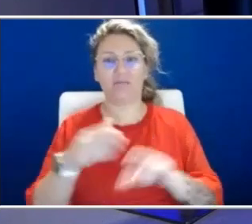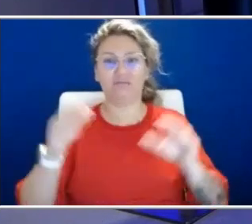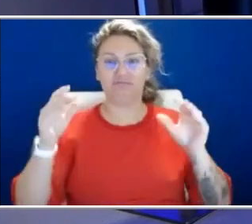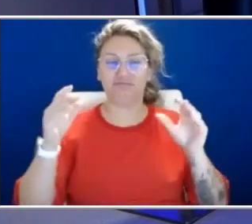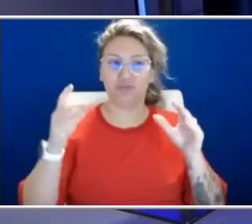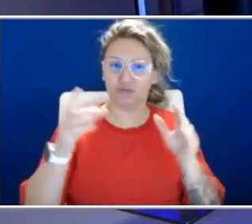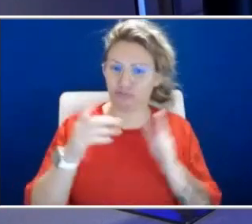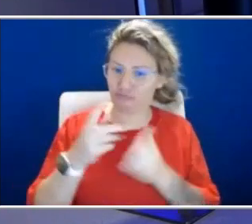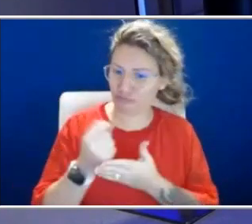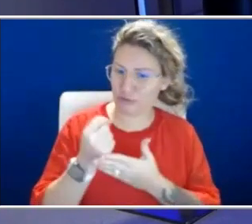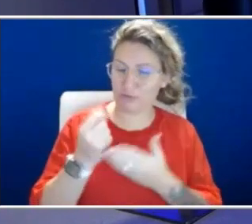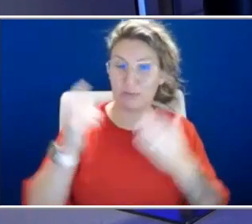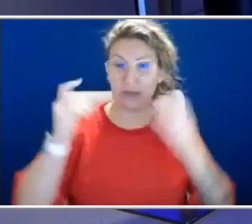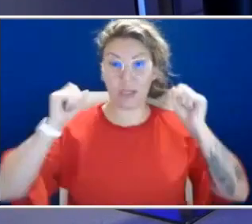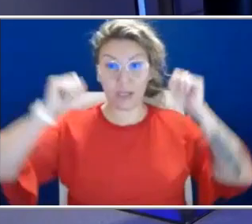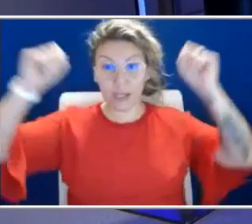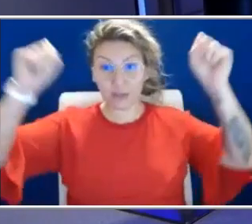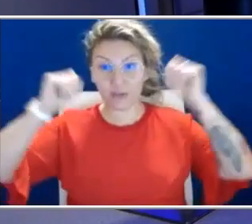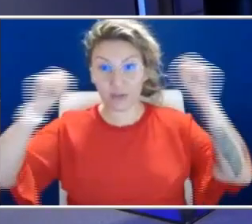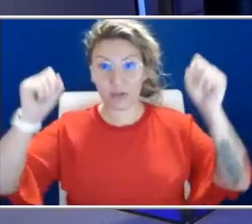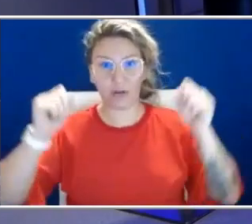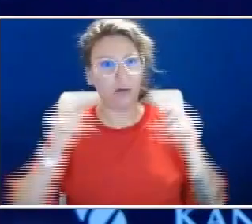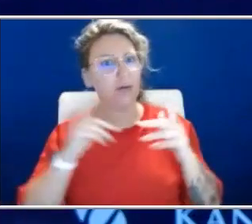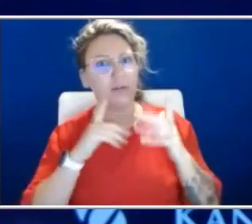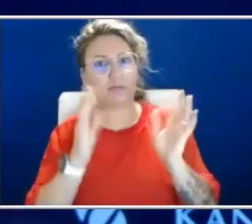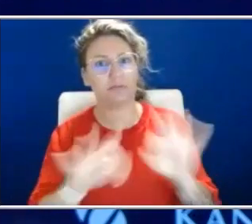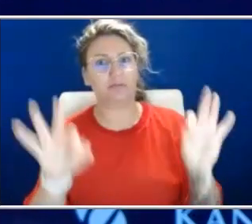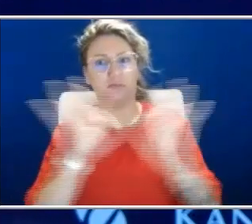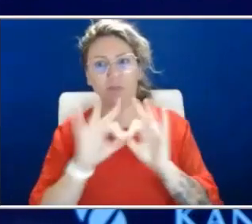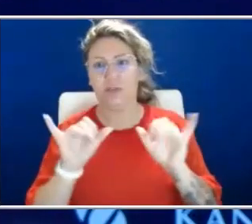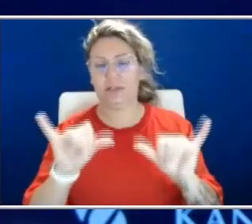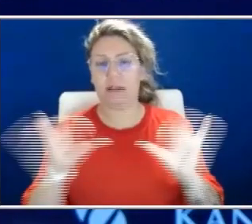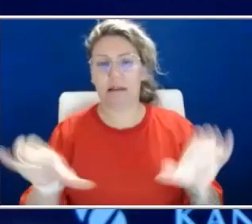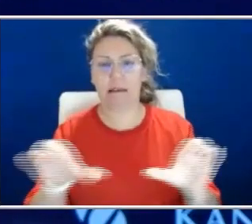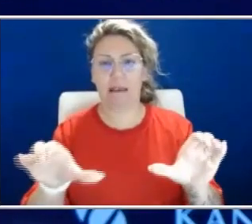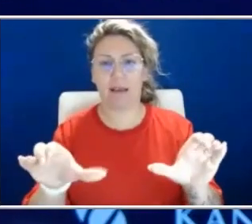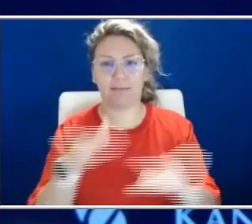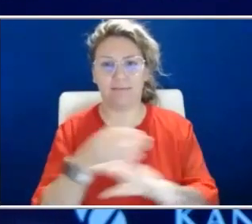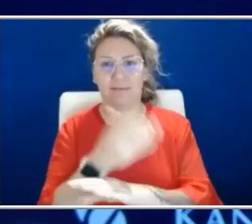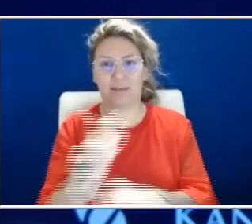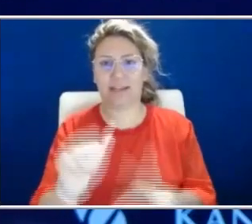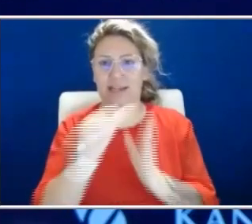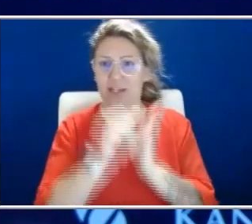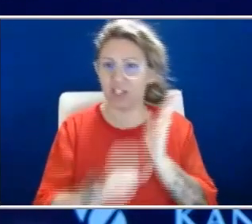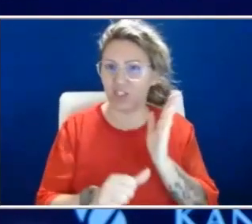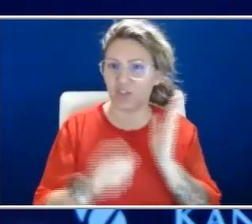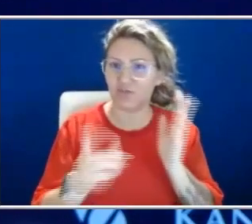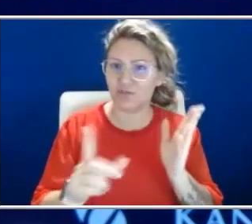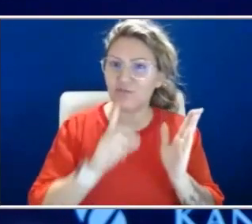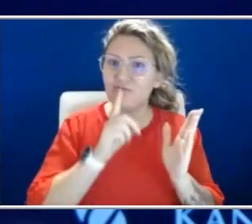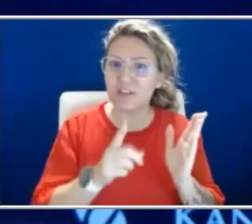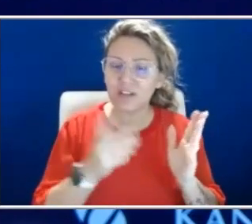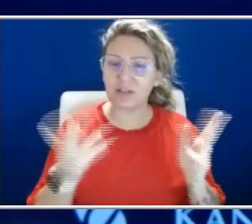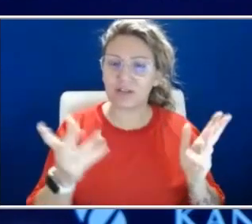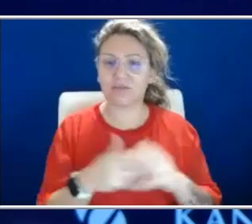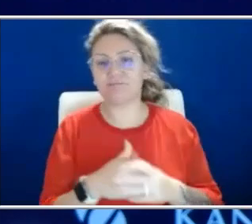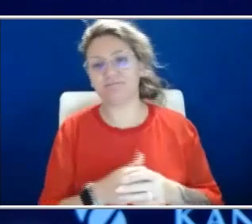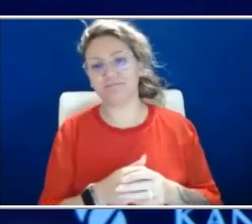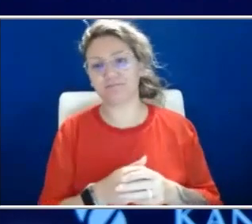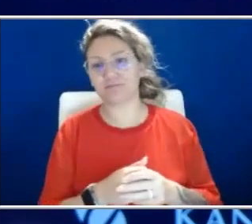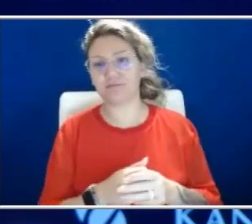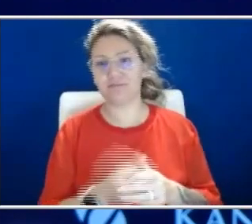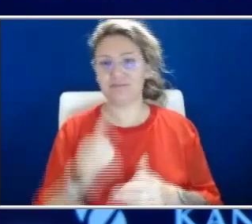I think it's incredibly important to stay active after any surgery, really. certainly we will put